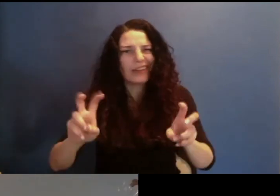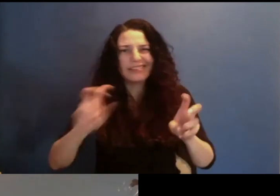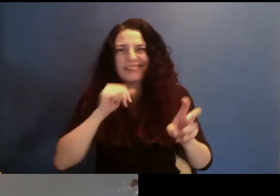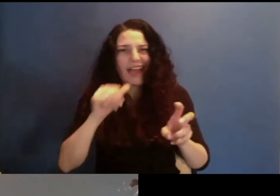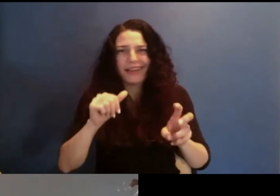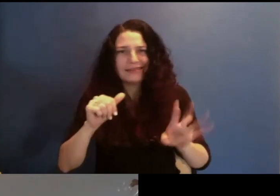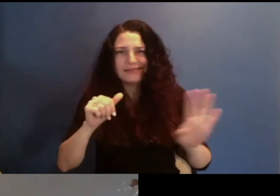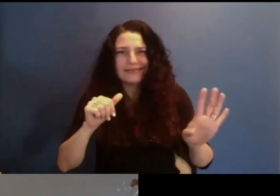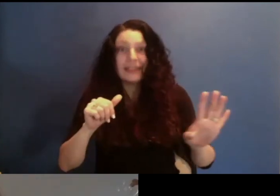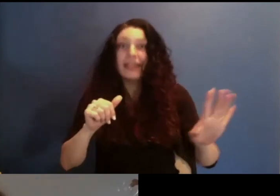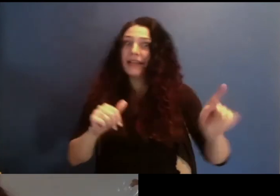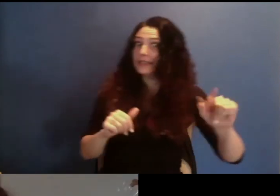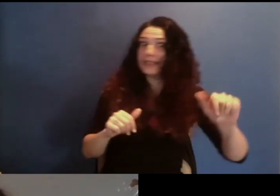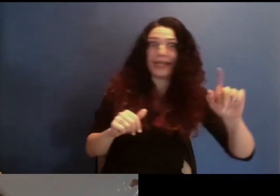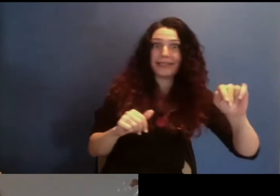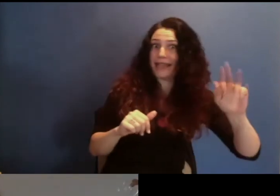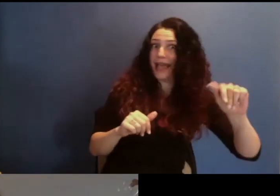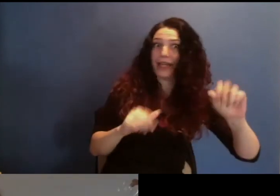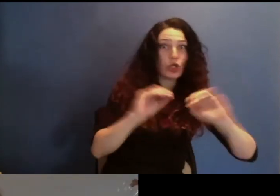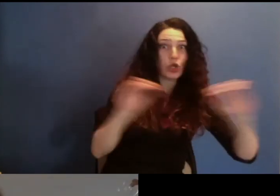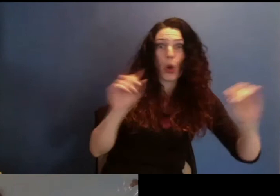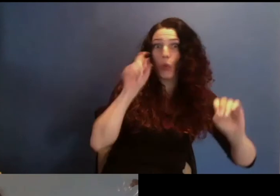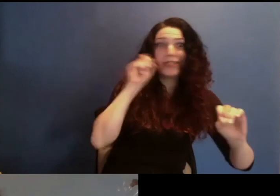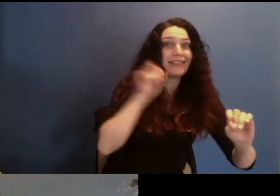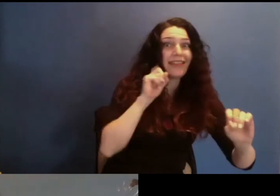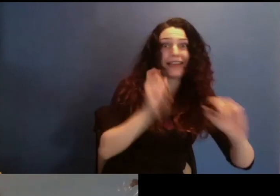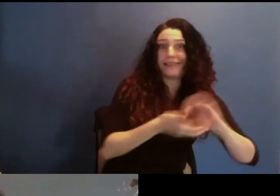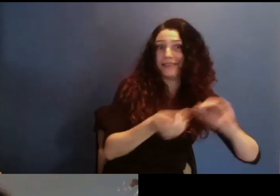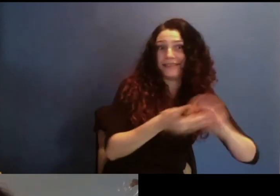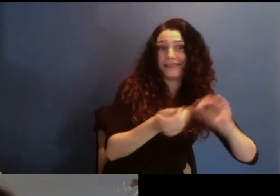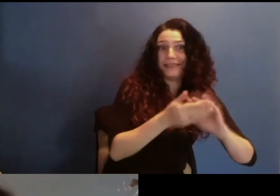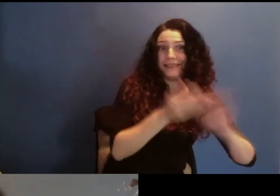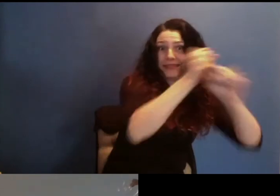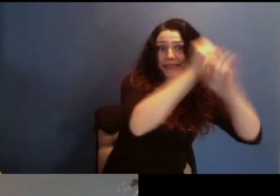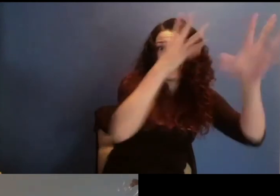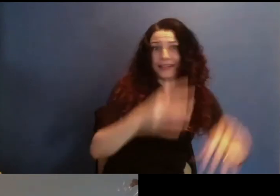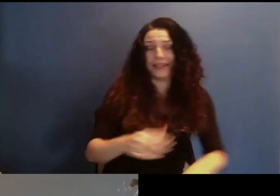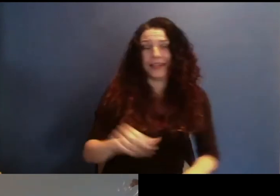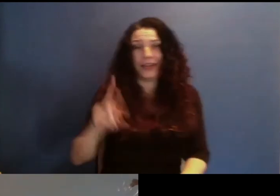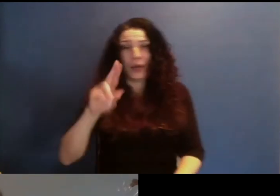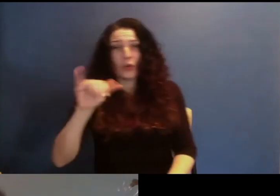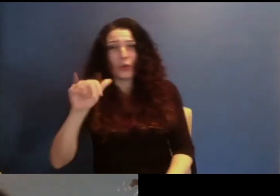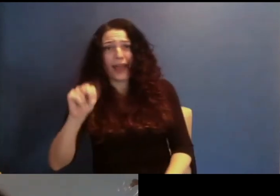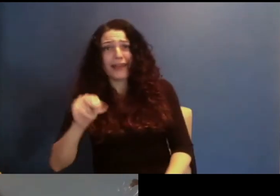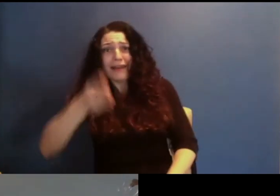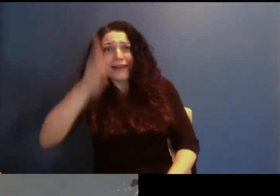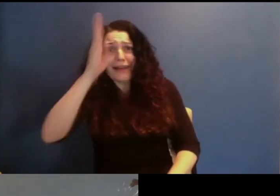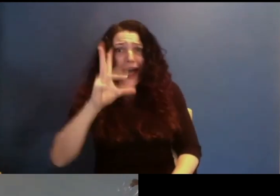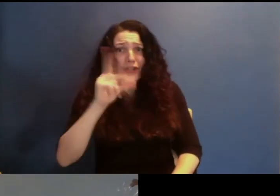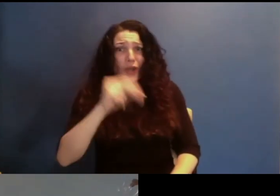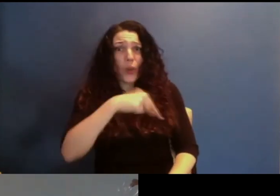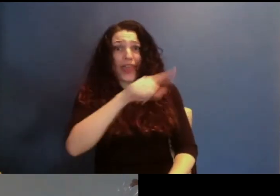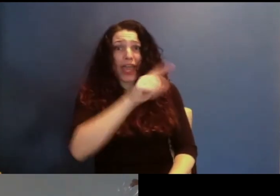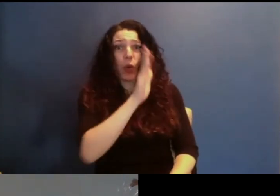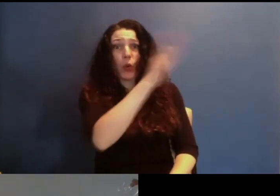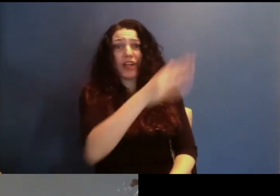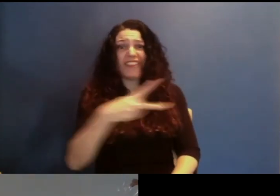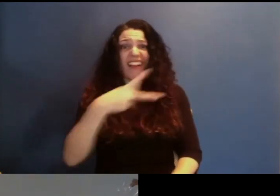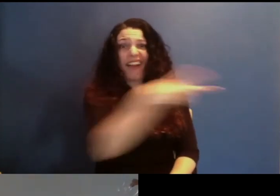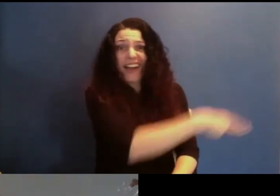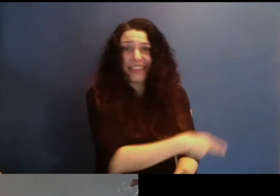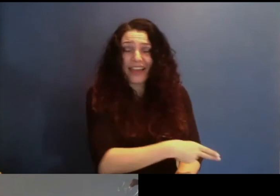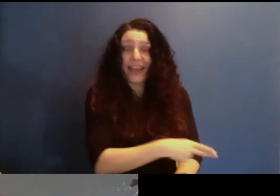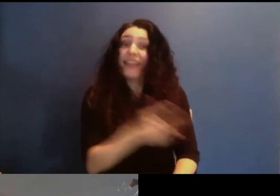scene. So No, God no, which was again the scene that is the most important to me, and I think the one that got the most attention. So fuck